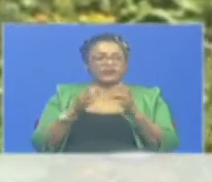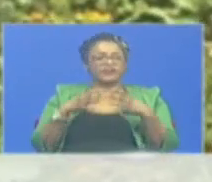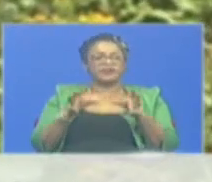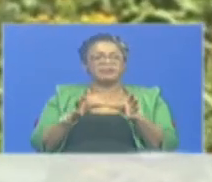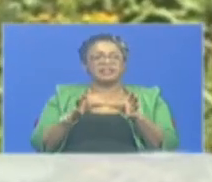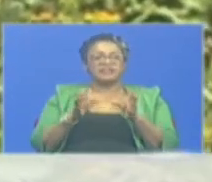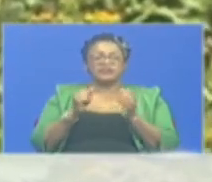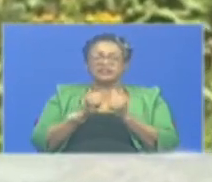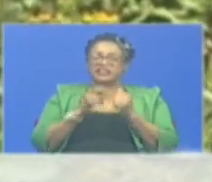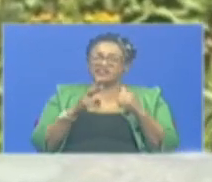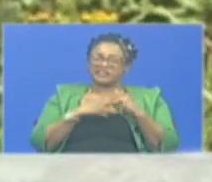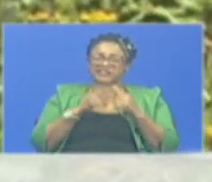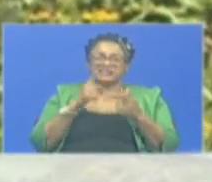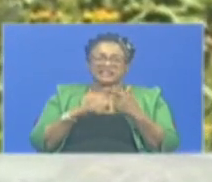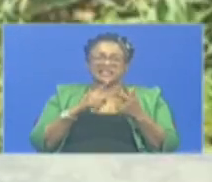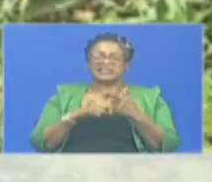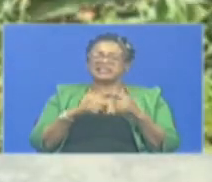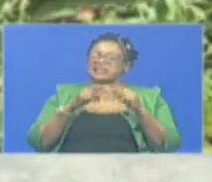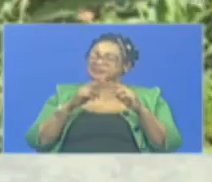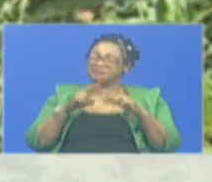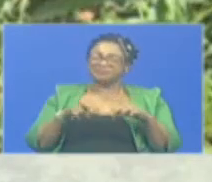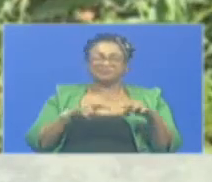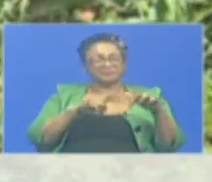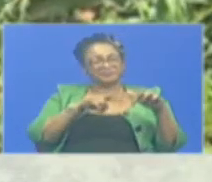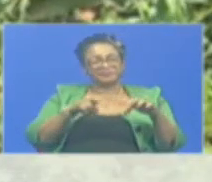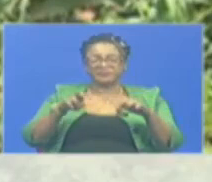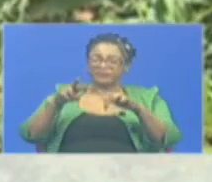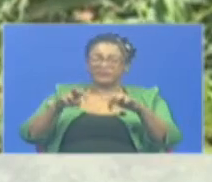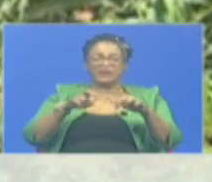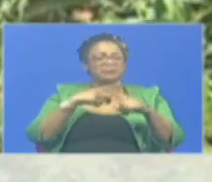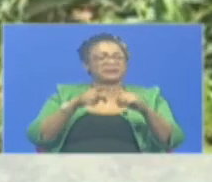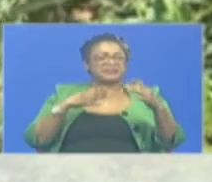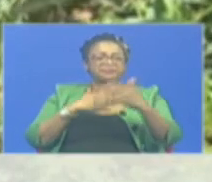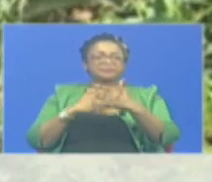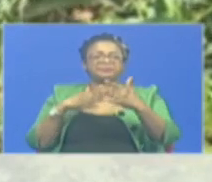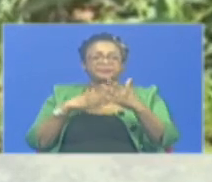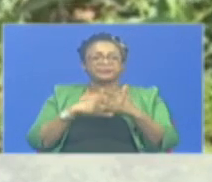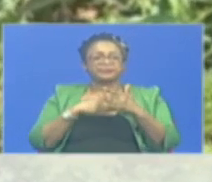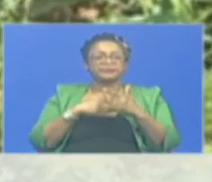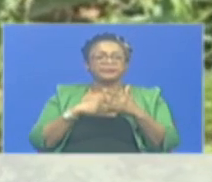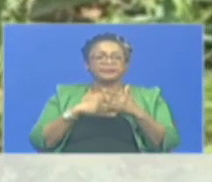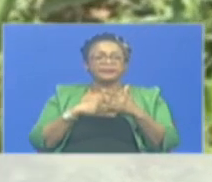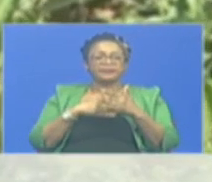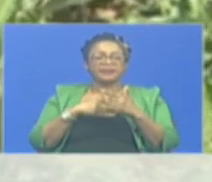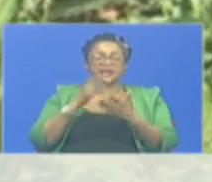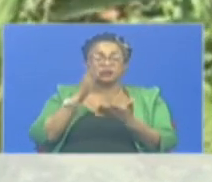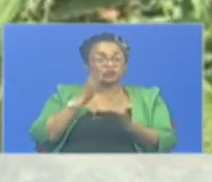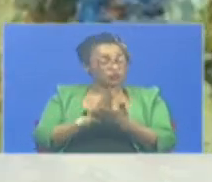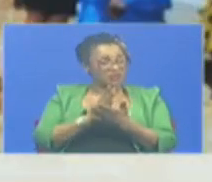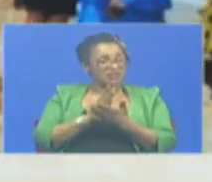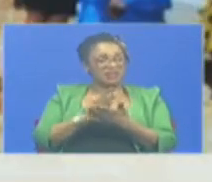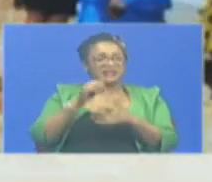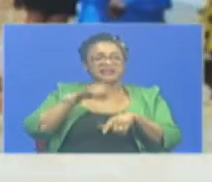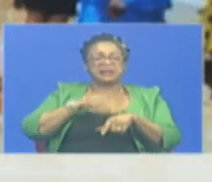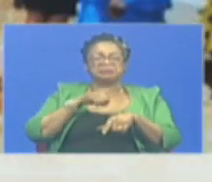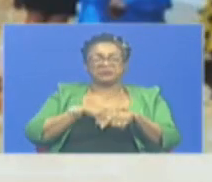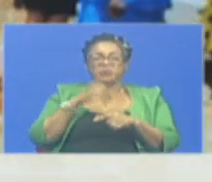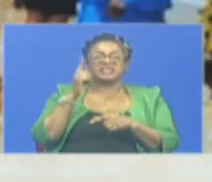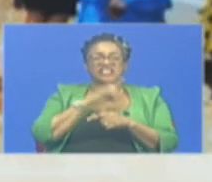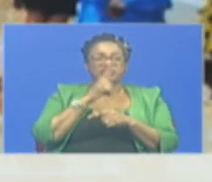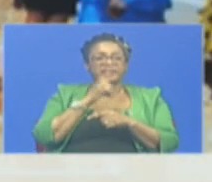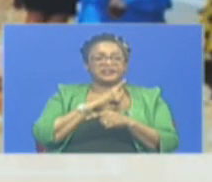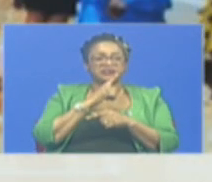17 years, they pursued leads that turned to dead ends. The path to the truth was at times dangerous.